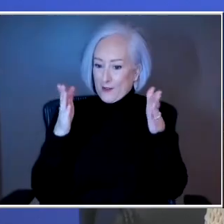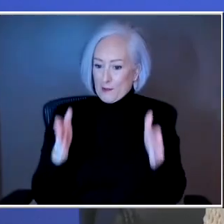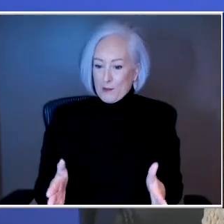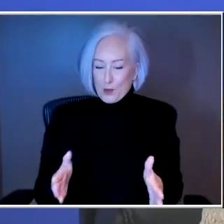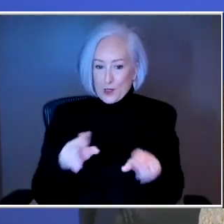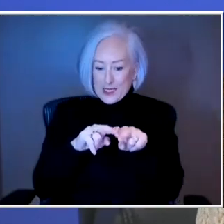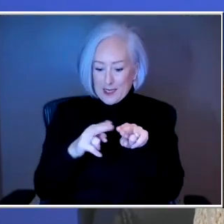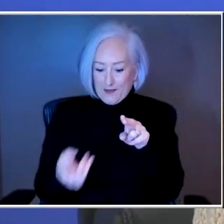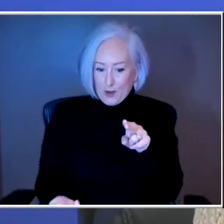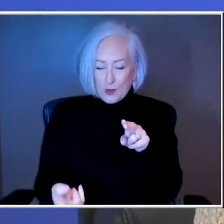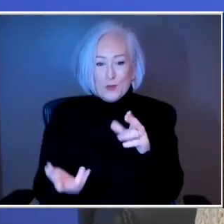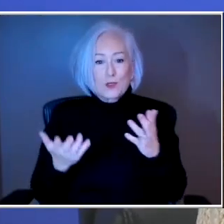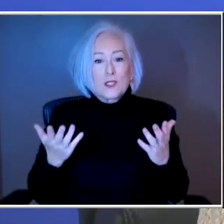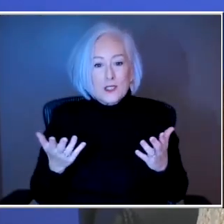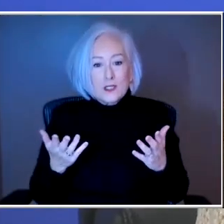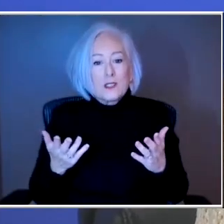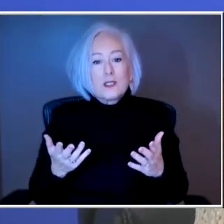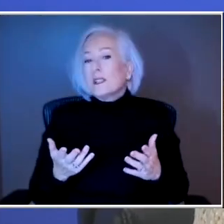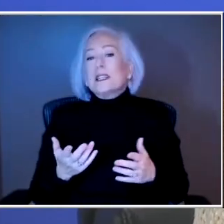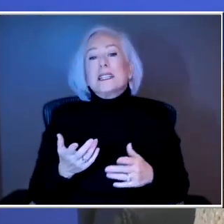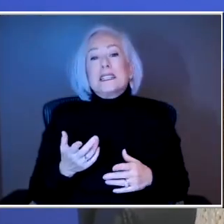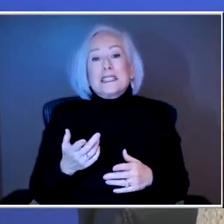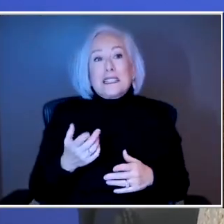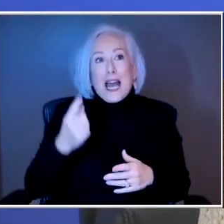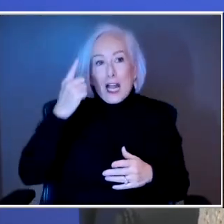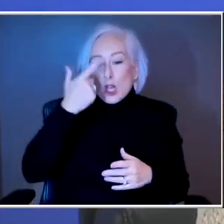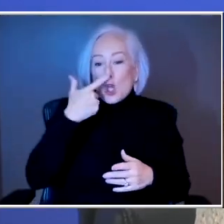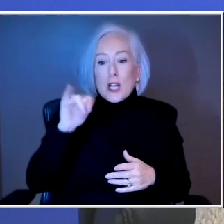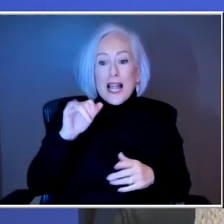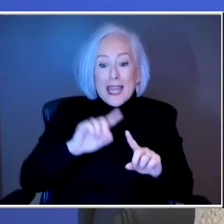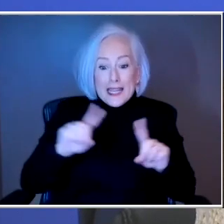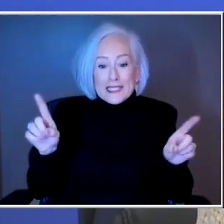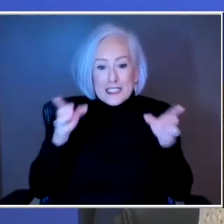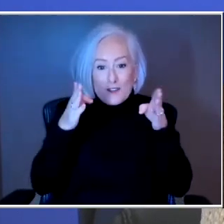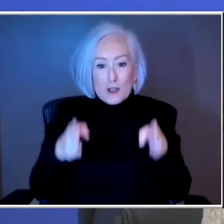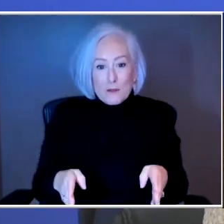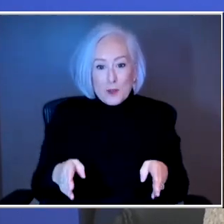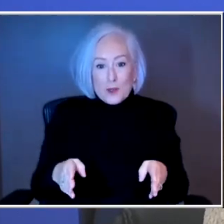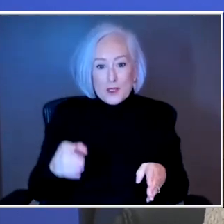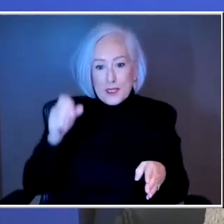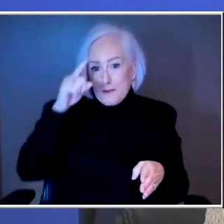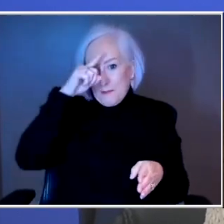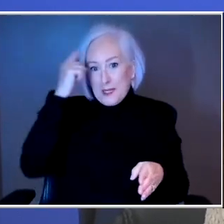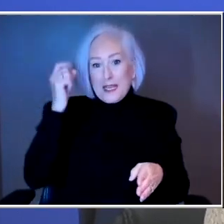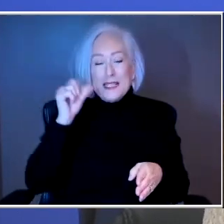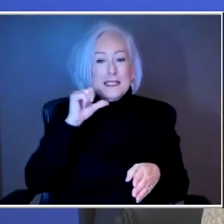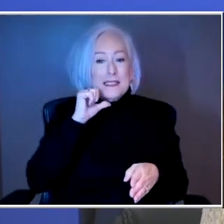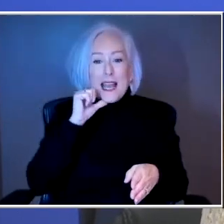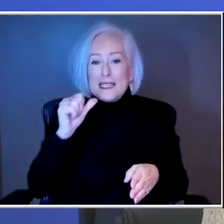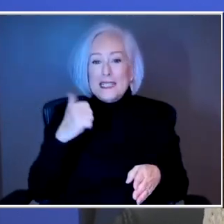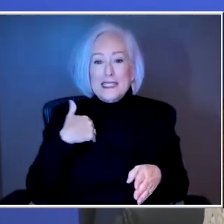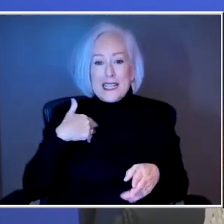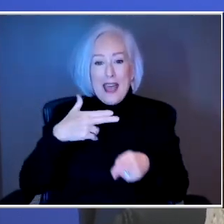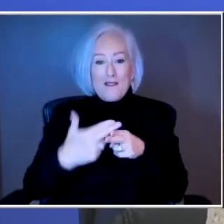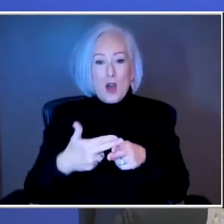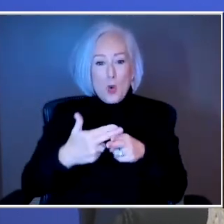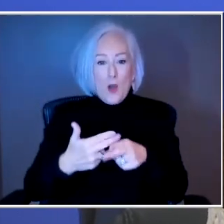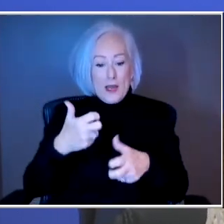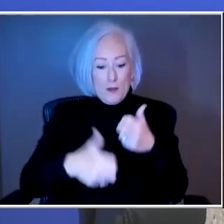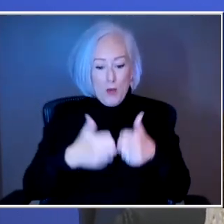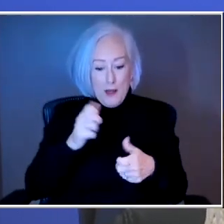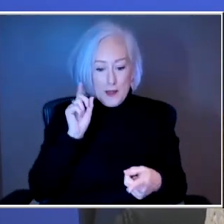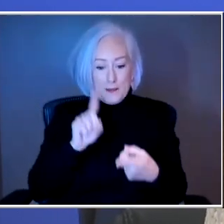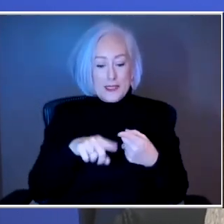I didn't feel like I seen a different person because for the longest time I never had a weight problem. So I didn't have a weight problem all my life, and that might make